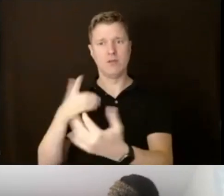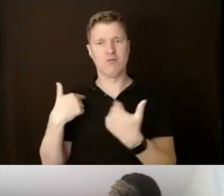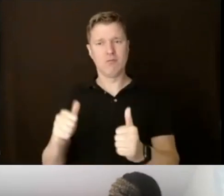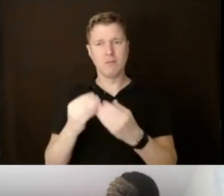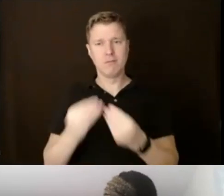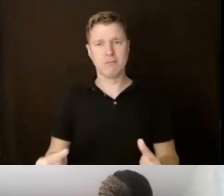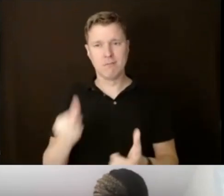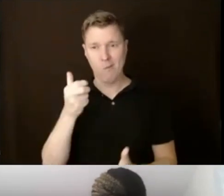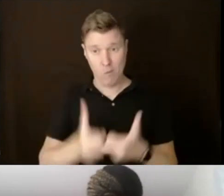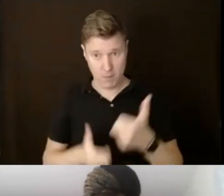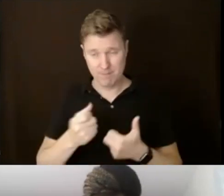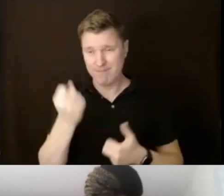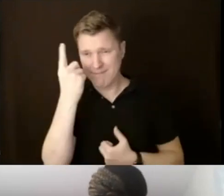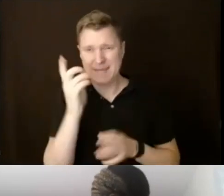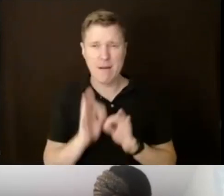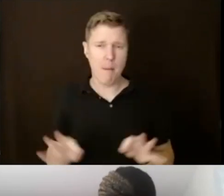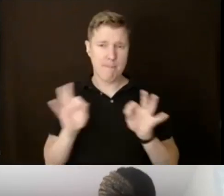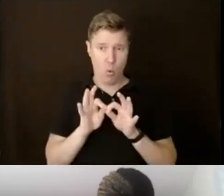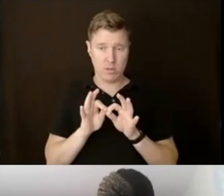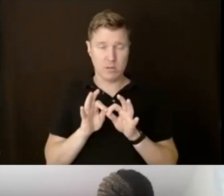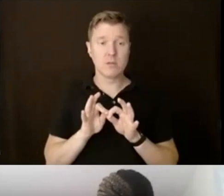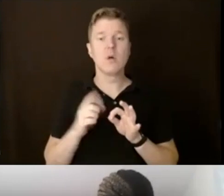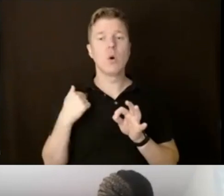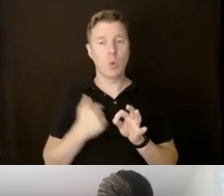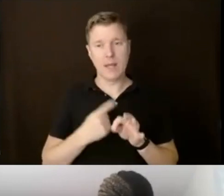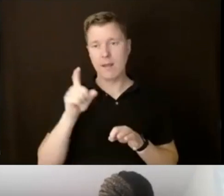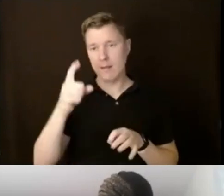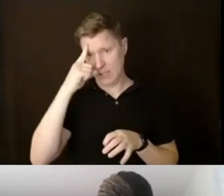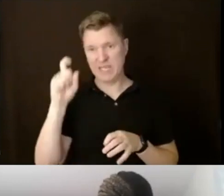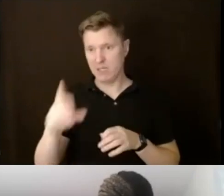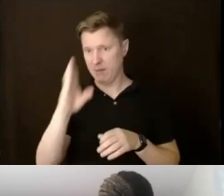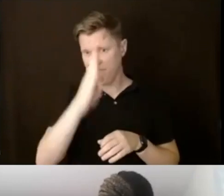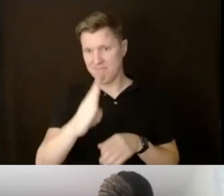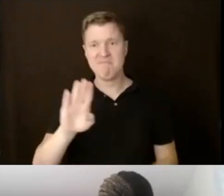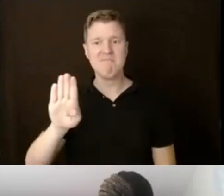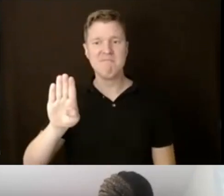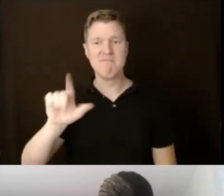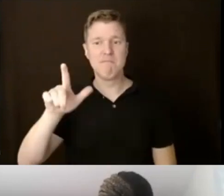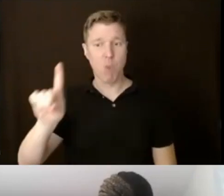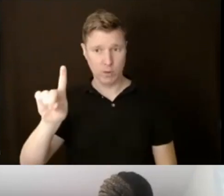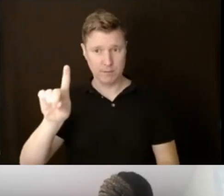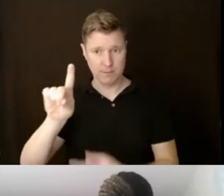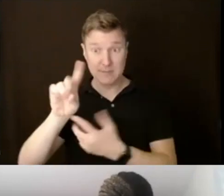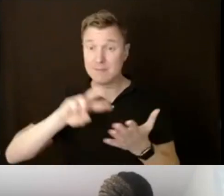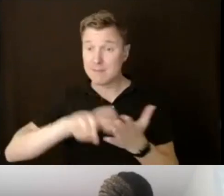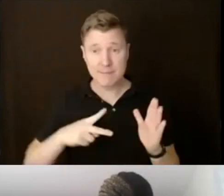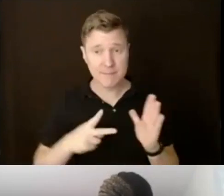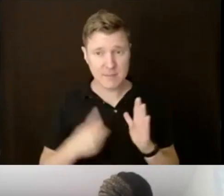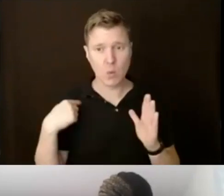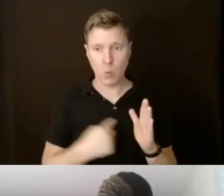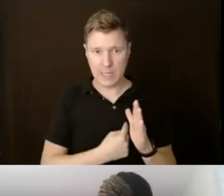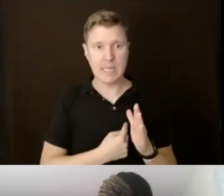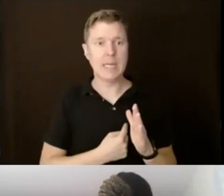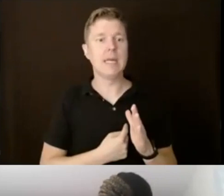of the things that's very important to us is that we believe in being bold. And we believe, what that means to us is that we believe in being